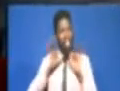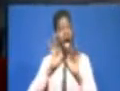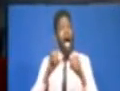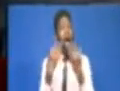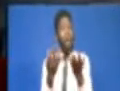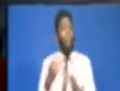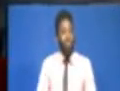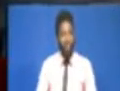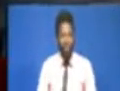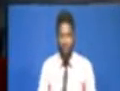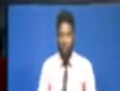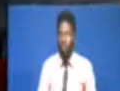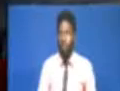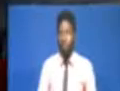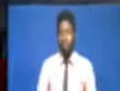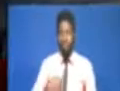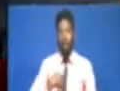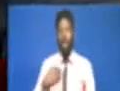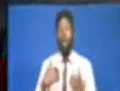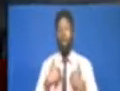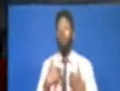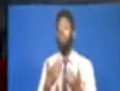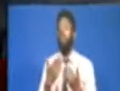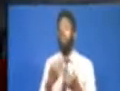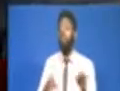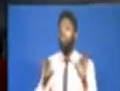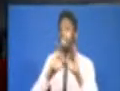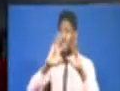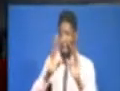My net worth is 544 million.